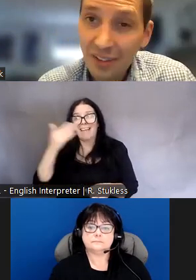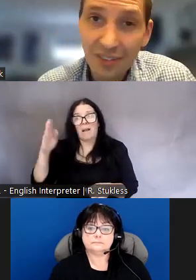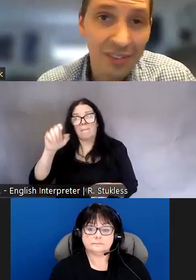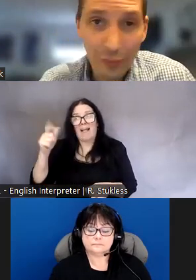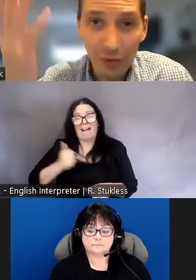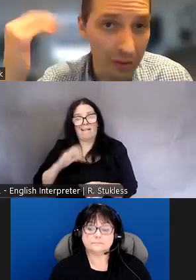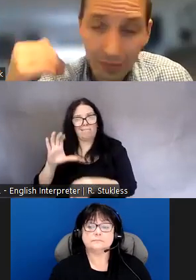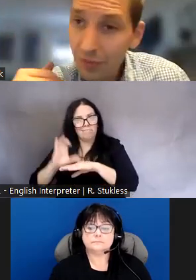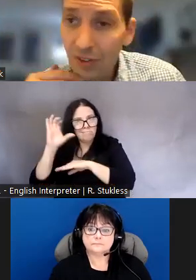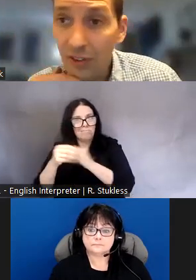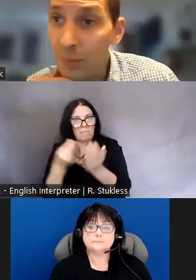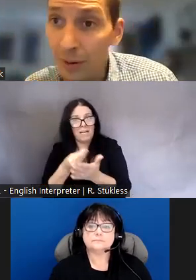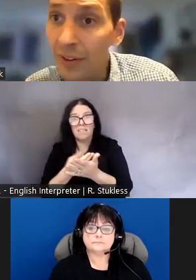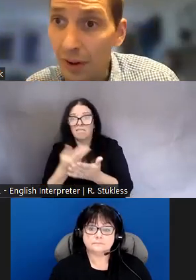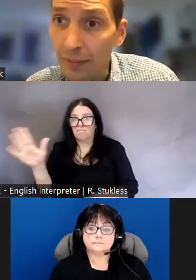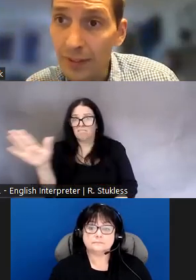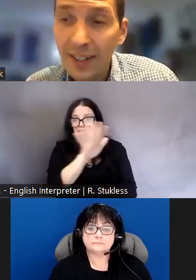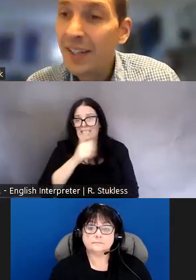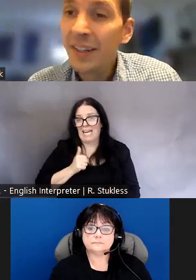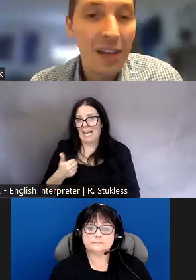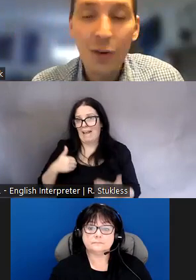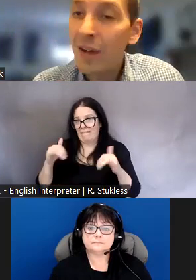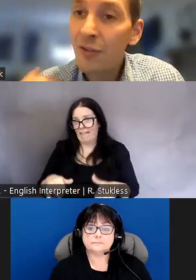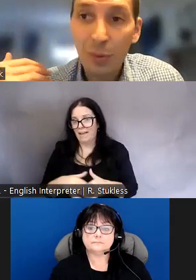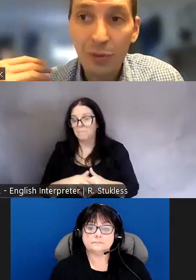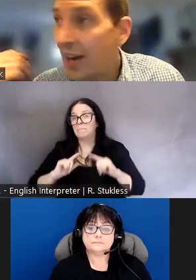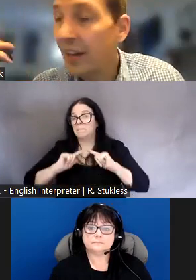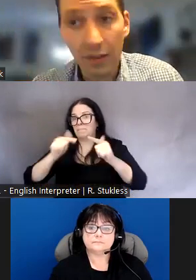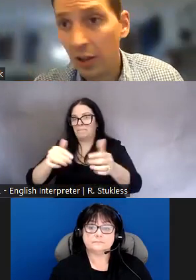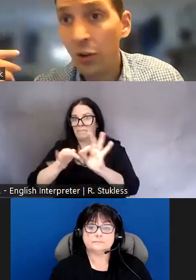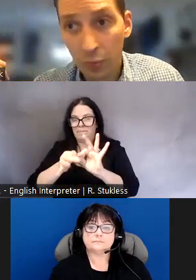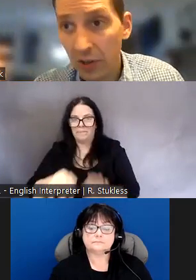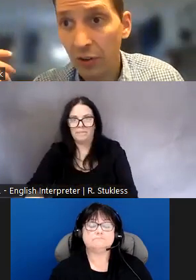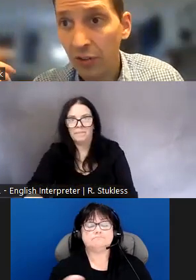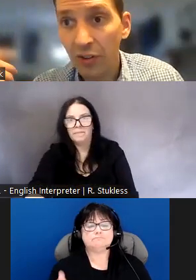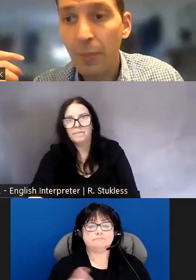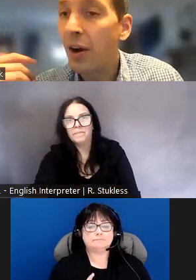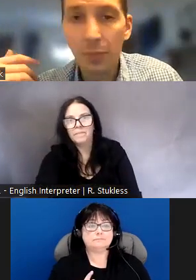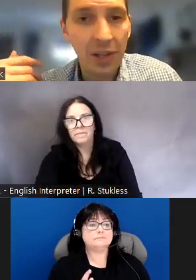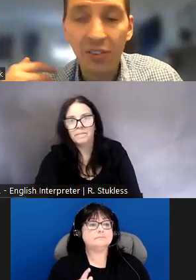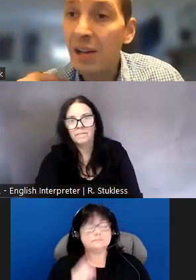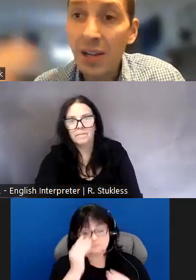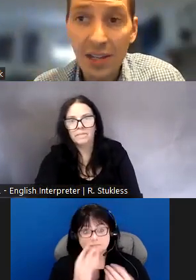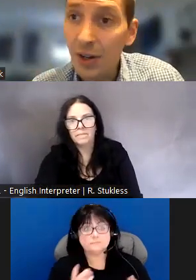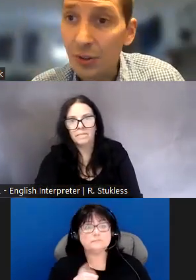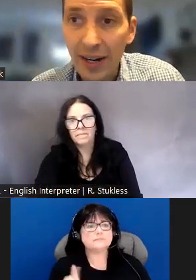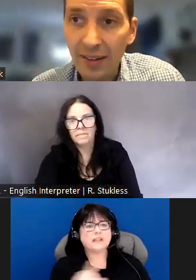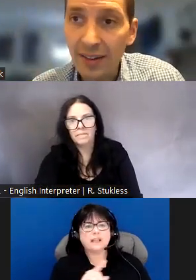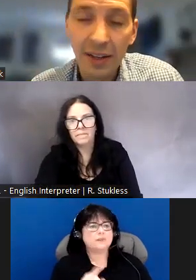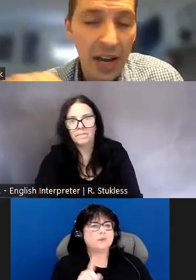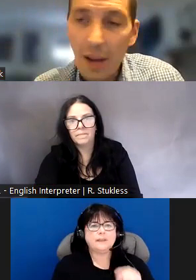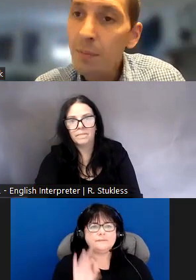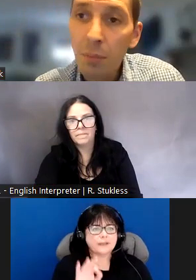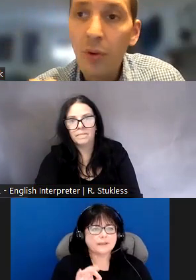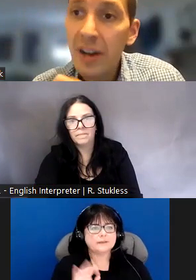I'll tell you this, for the 50, 60 people on the call, if you're having trouble finding a local resource, by all means, send me an email